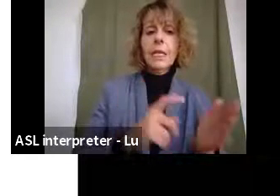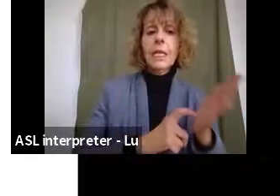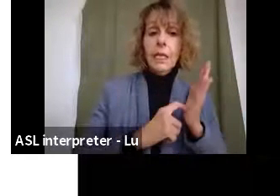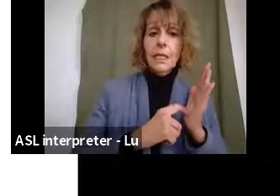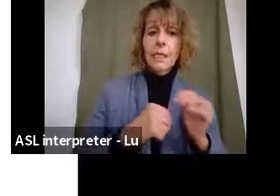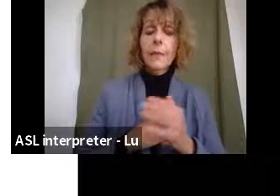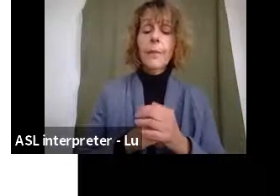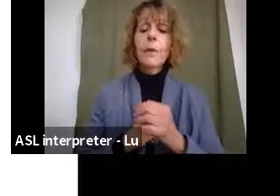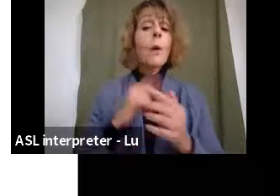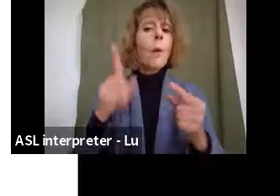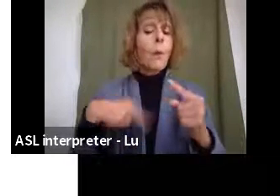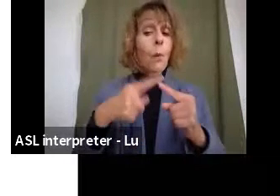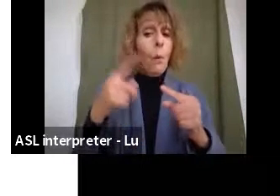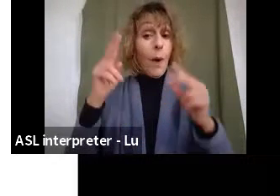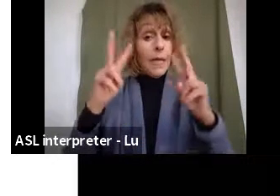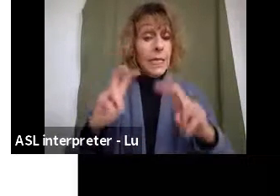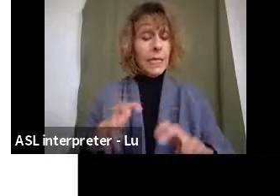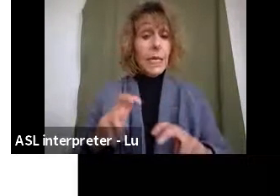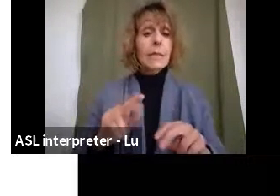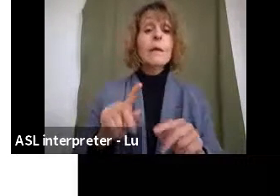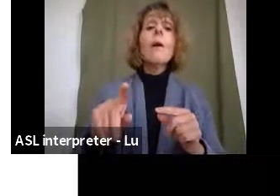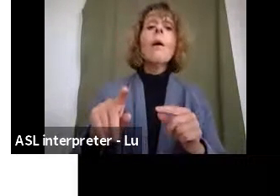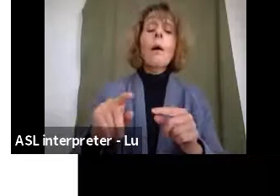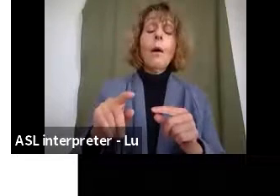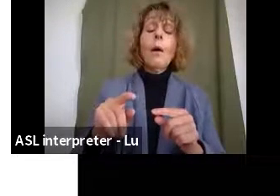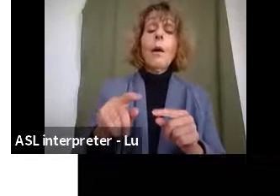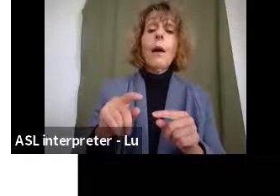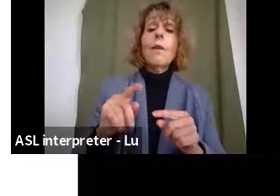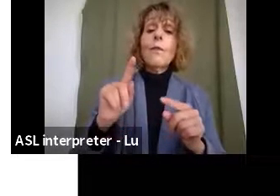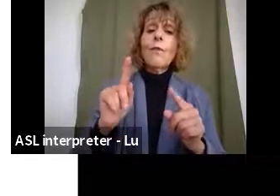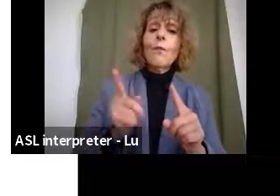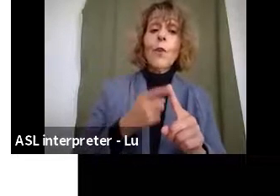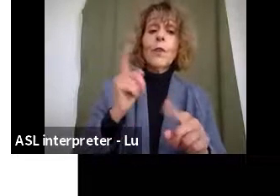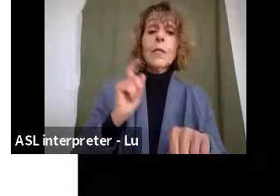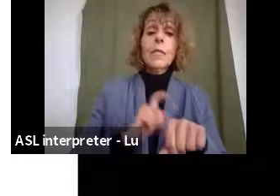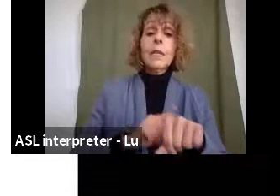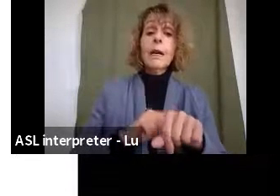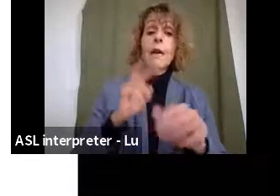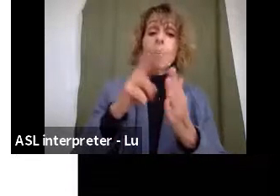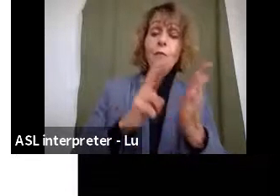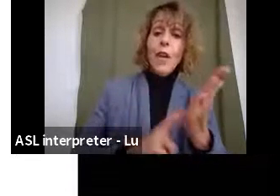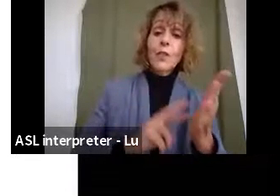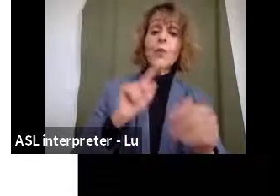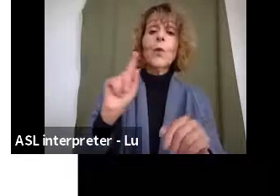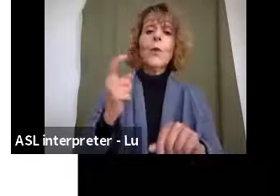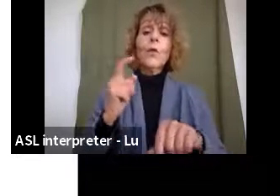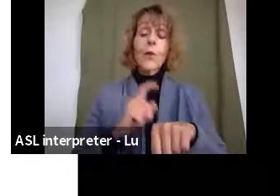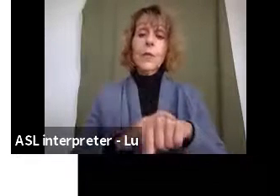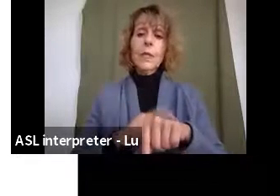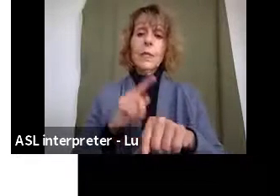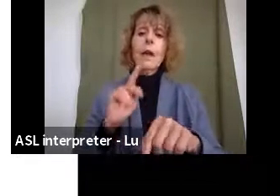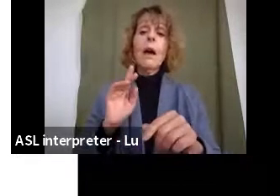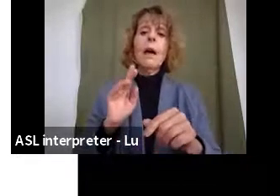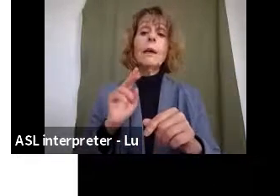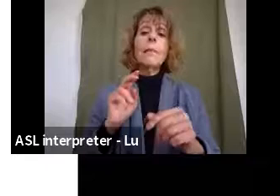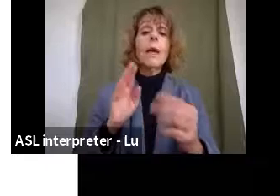their first contact with a clinician. That's going to determine the appropriate auxiliary aids and services. The results